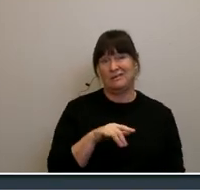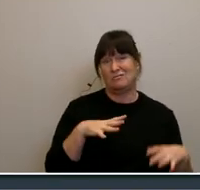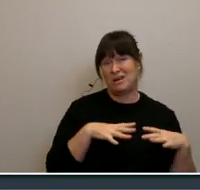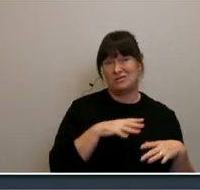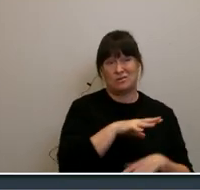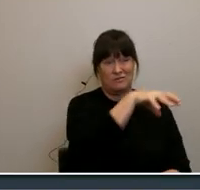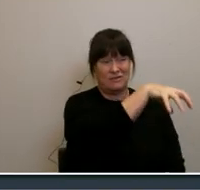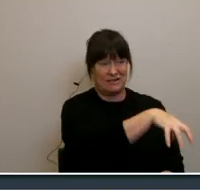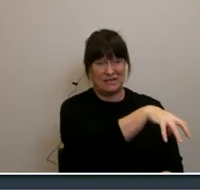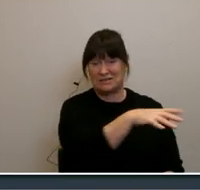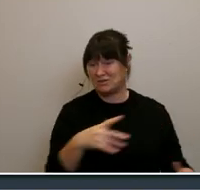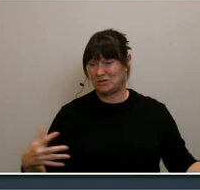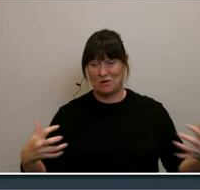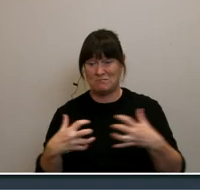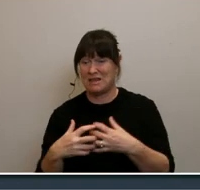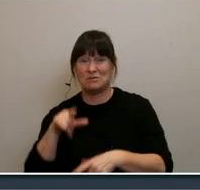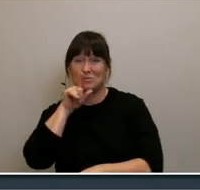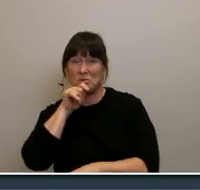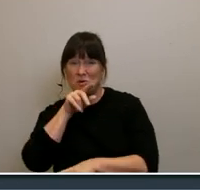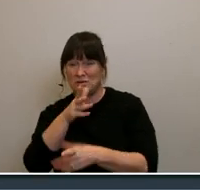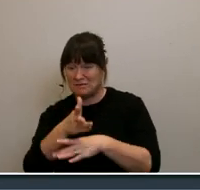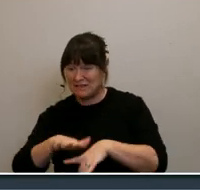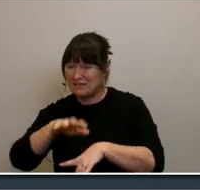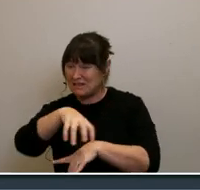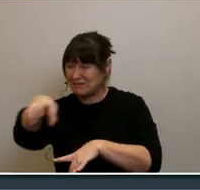facilities do not mesh well with nesting birds.